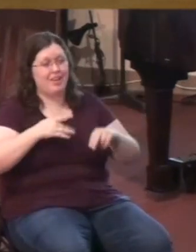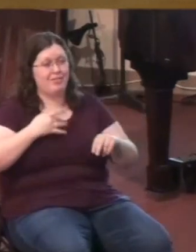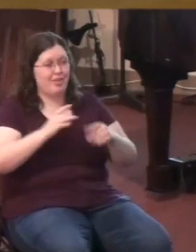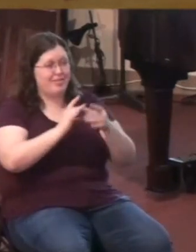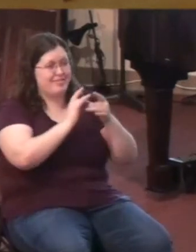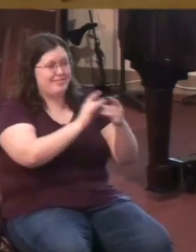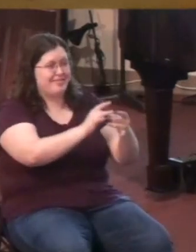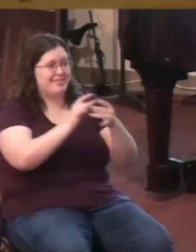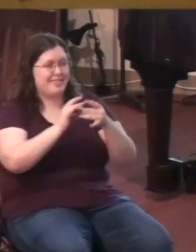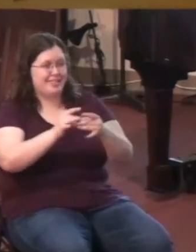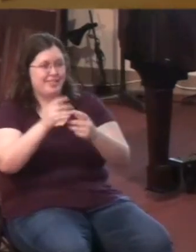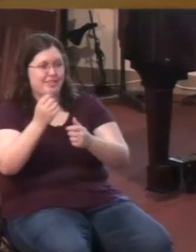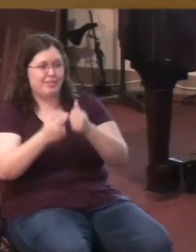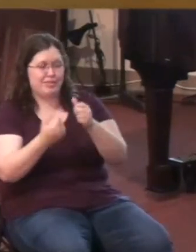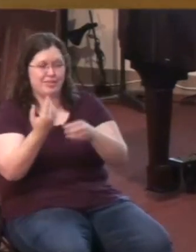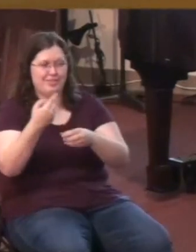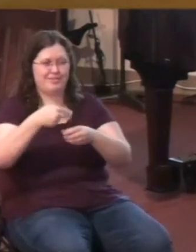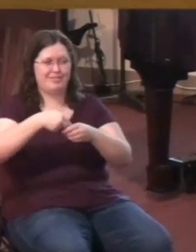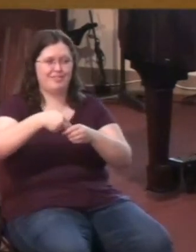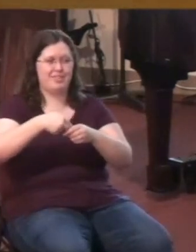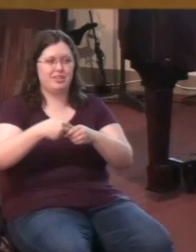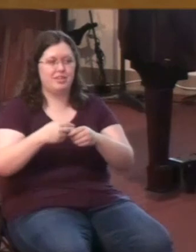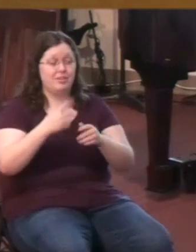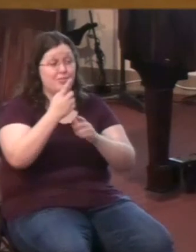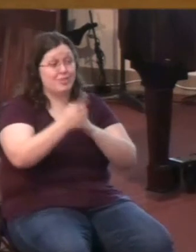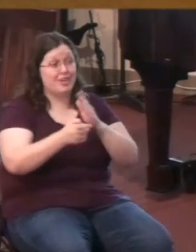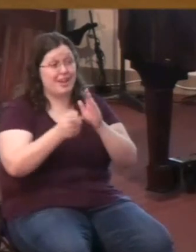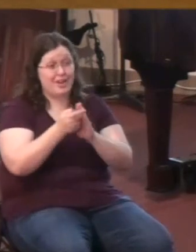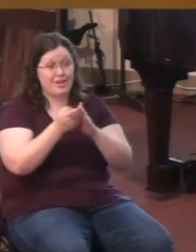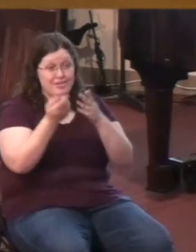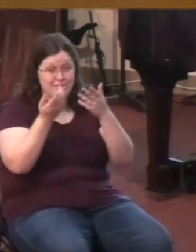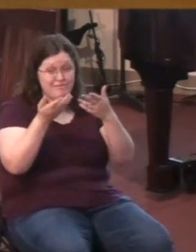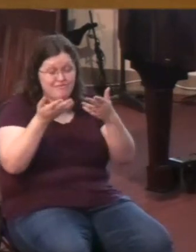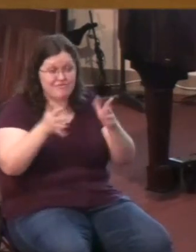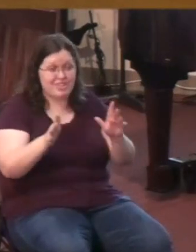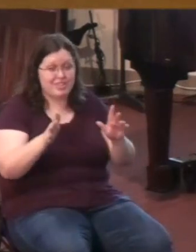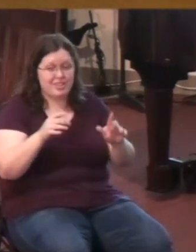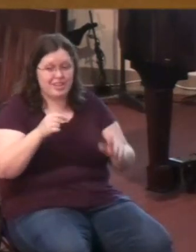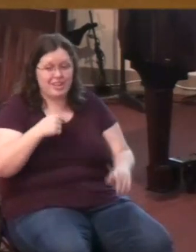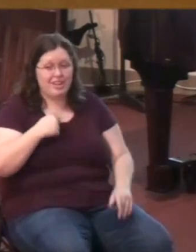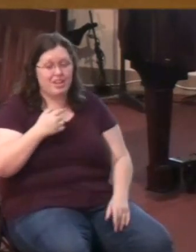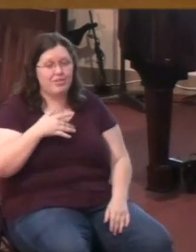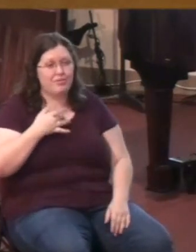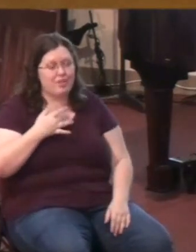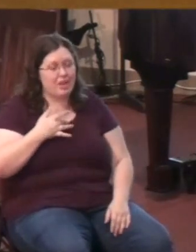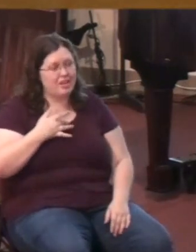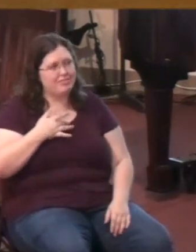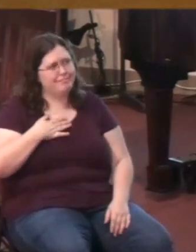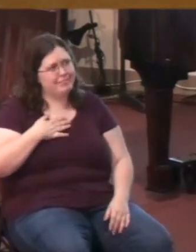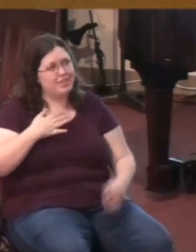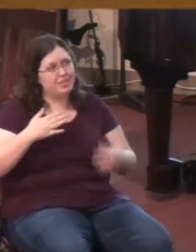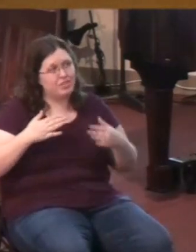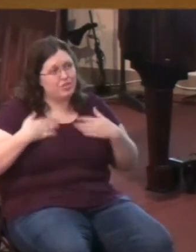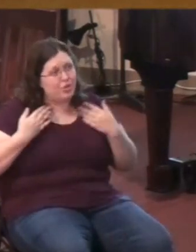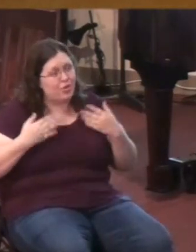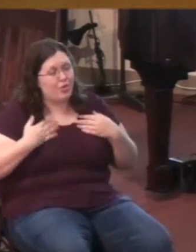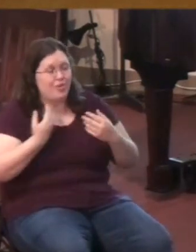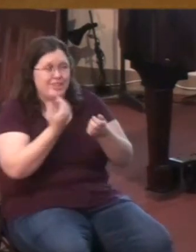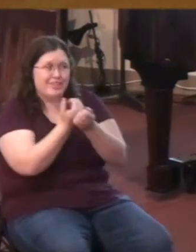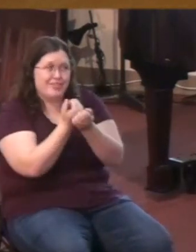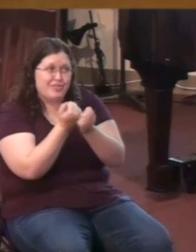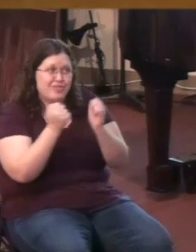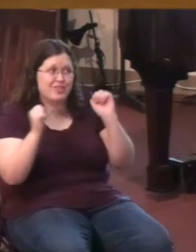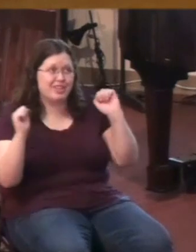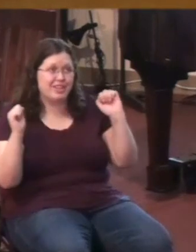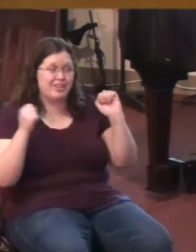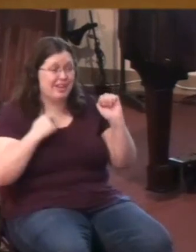part of that. And actually, after we'd been in there an hour, I felt this sense of joy and freedom, and I